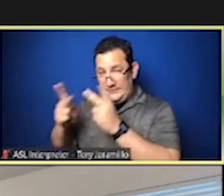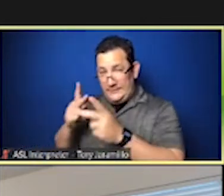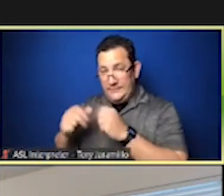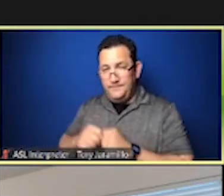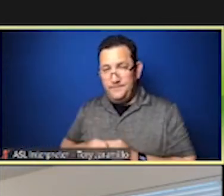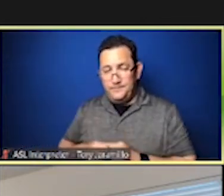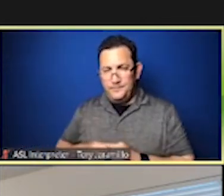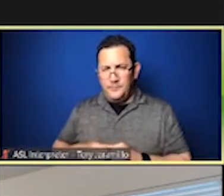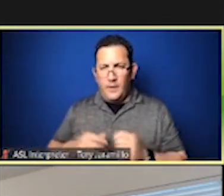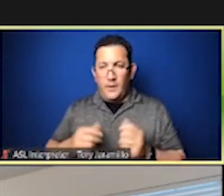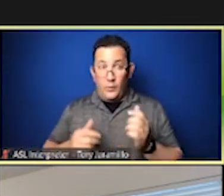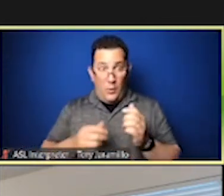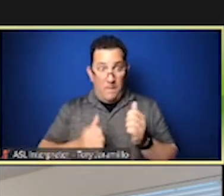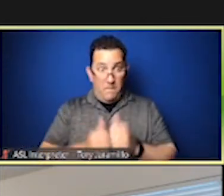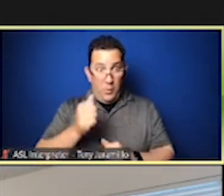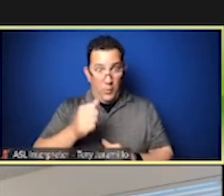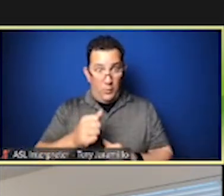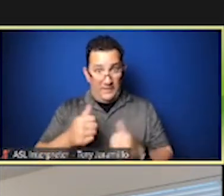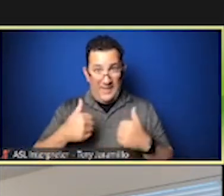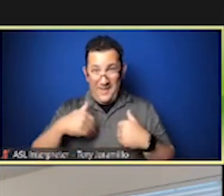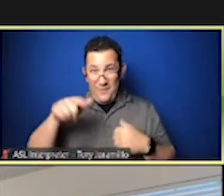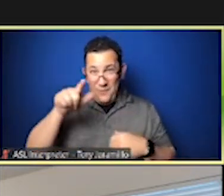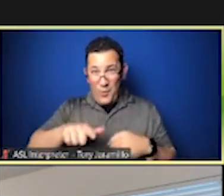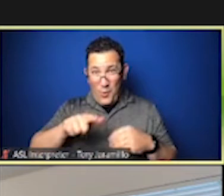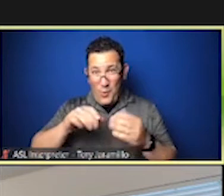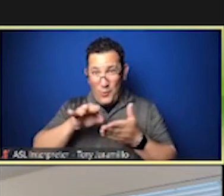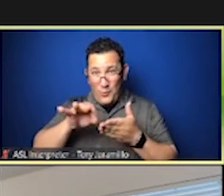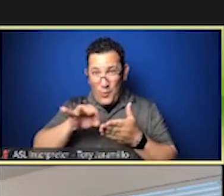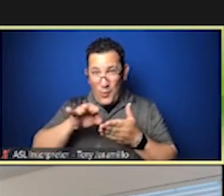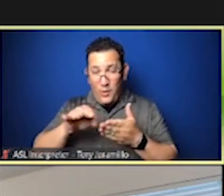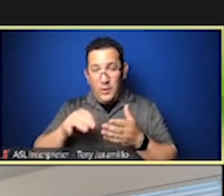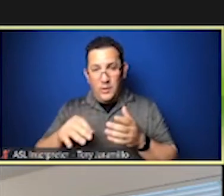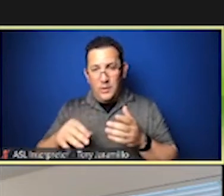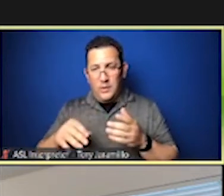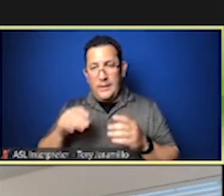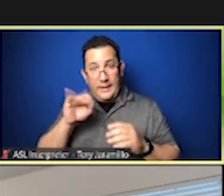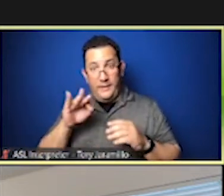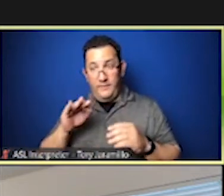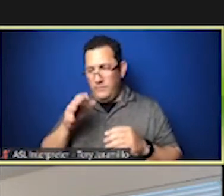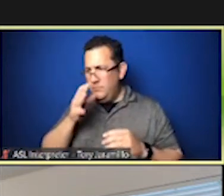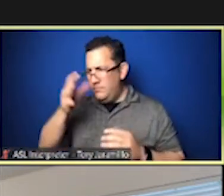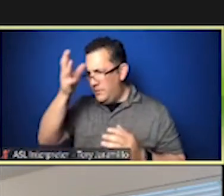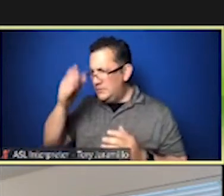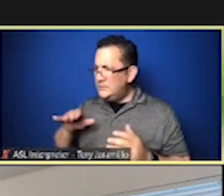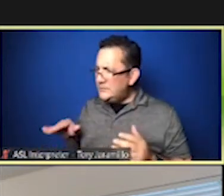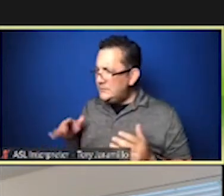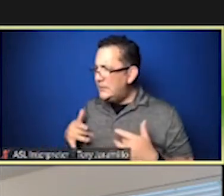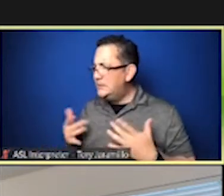scores. For instance, an assignment with